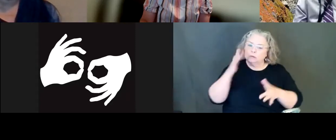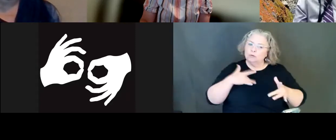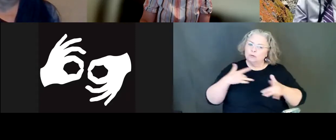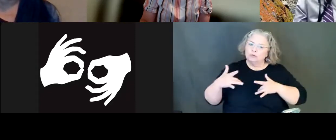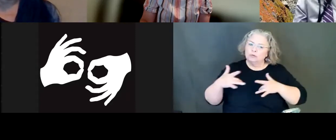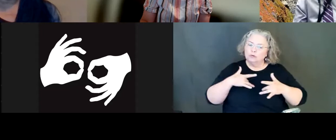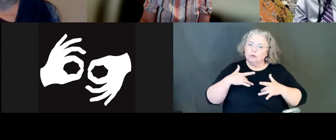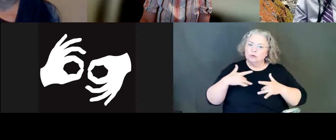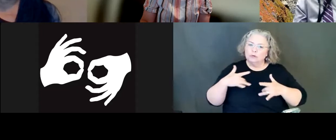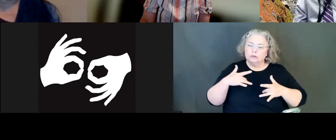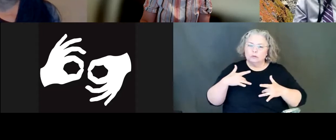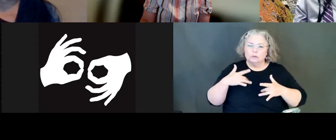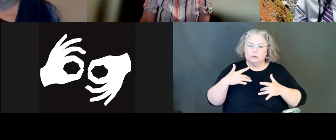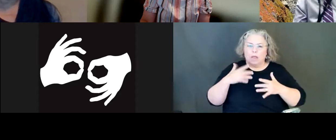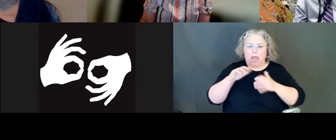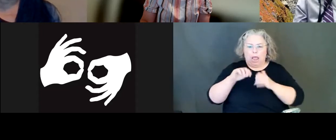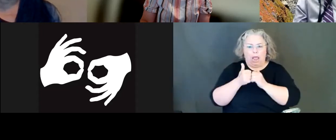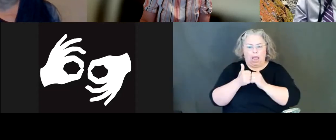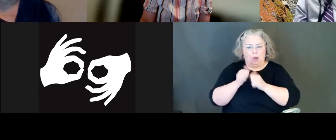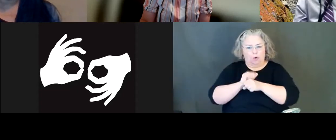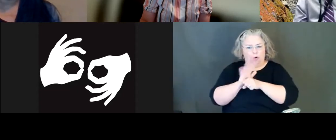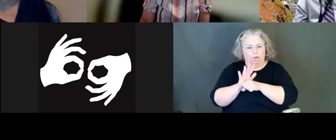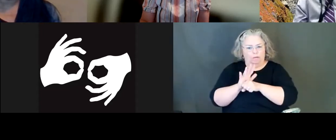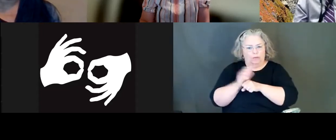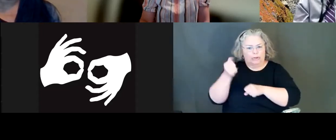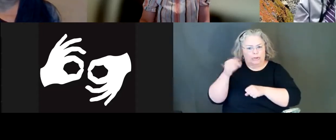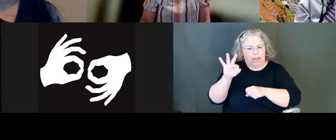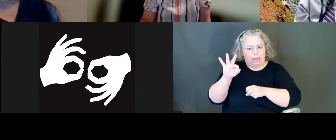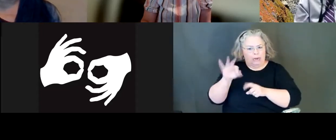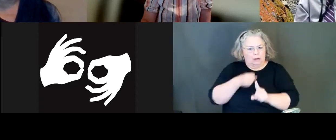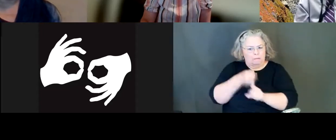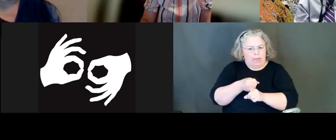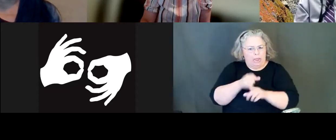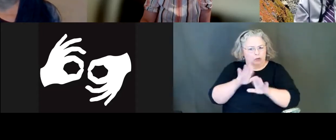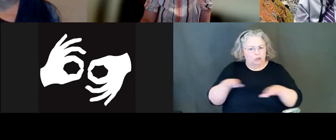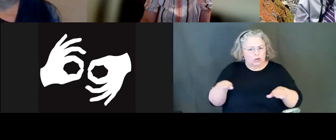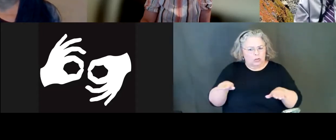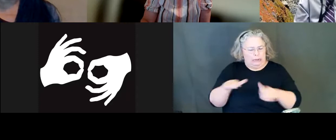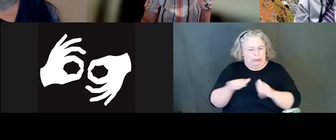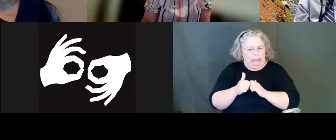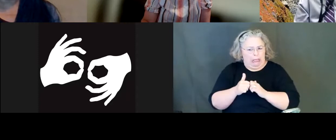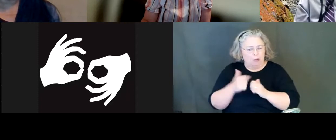had about what impact COVID-19 could have on children. And